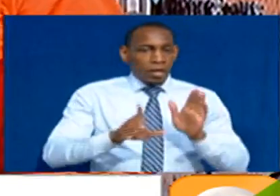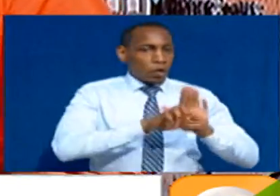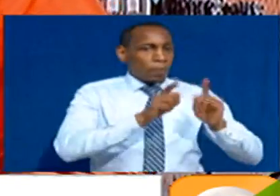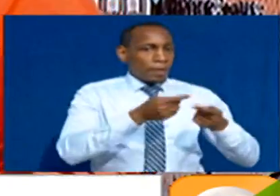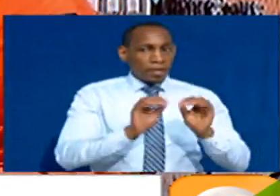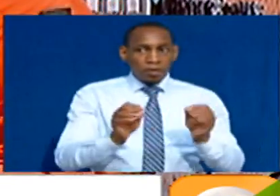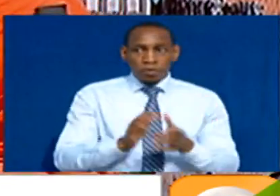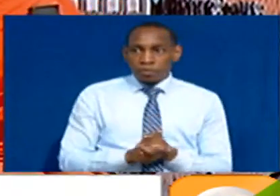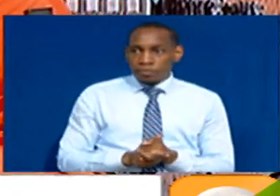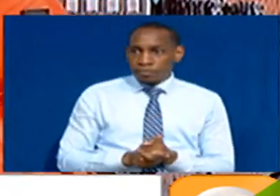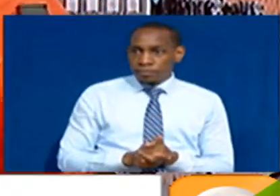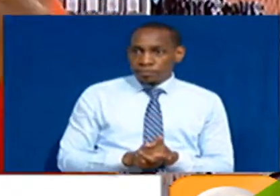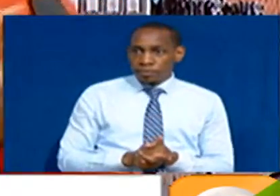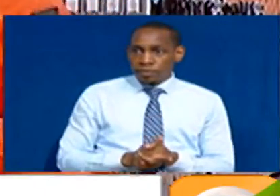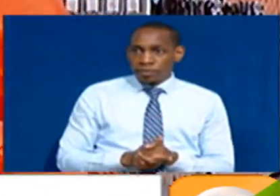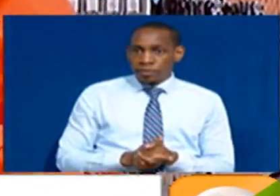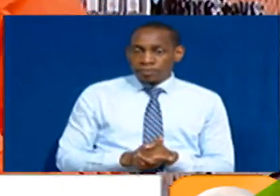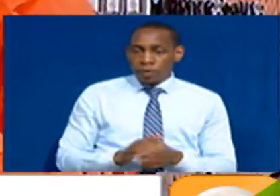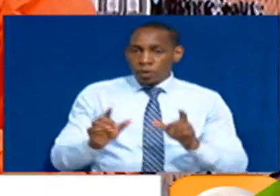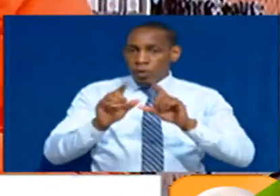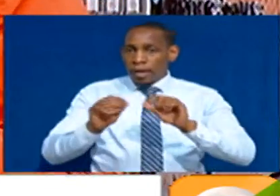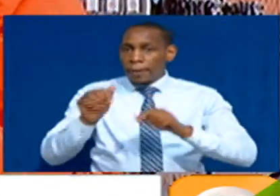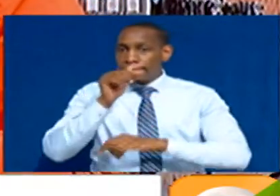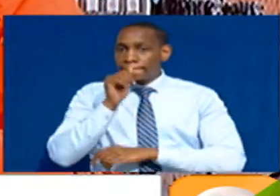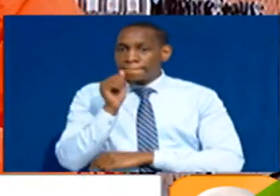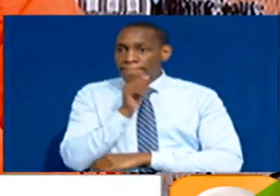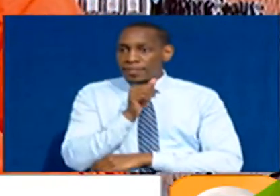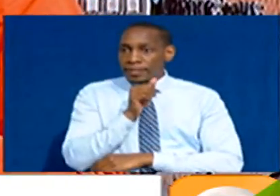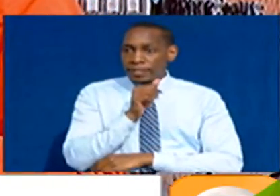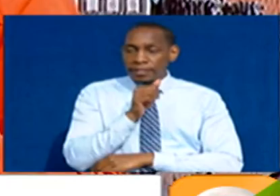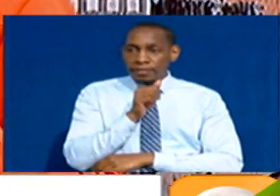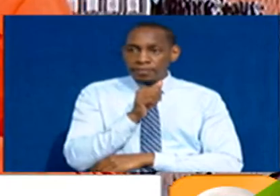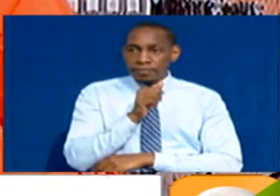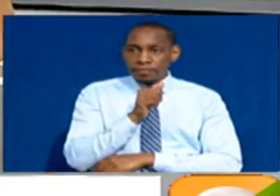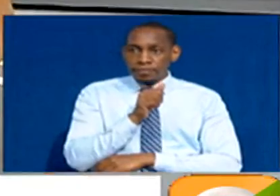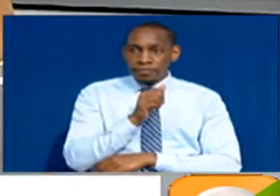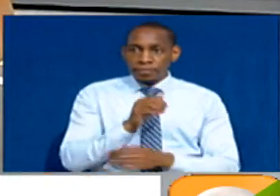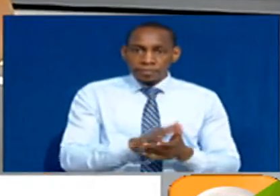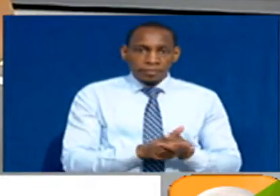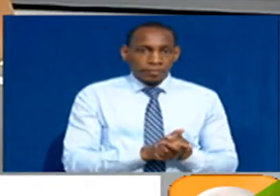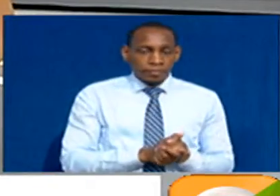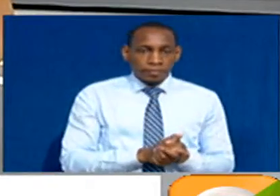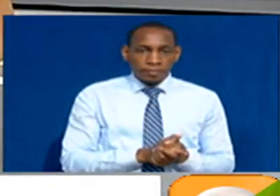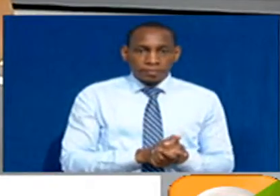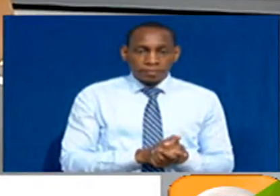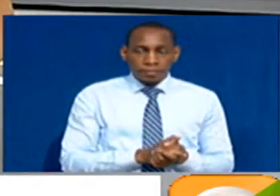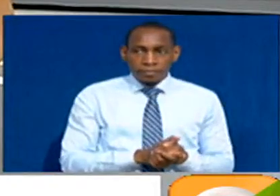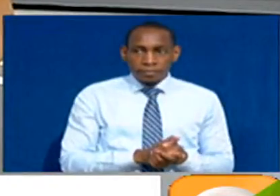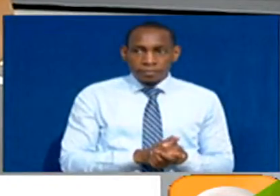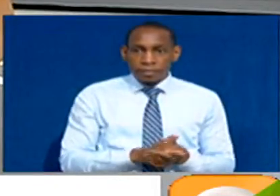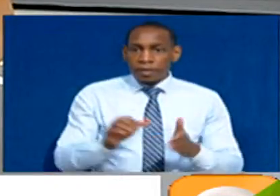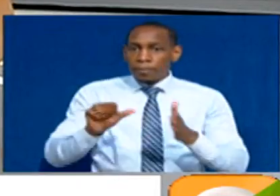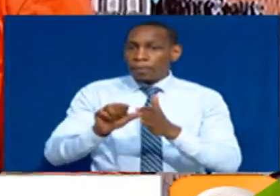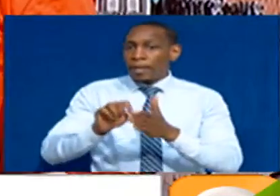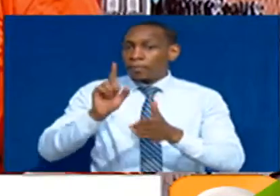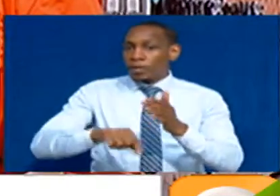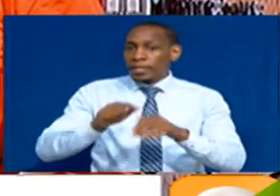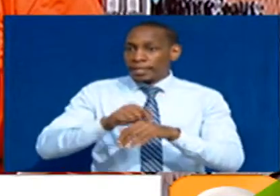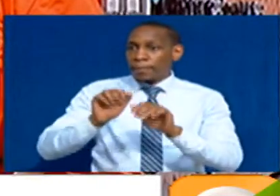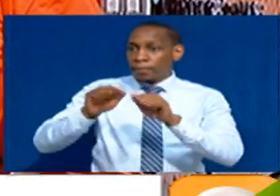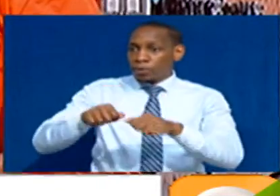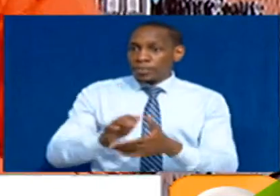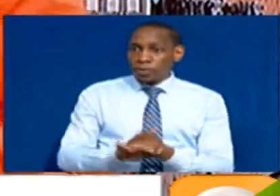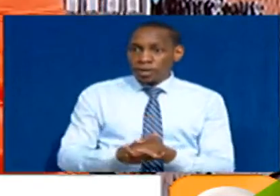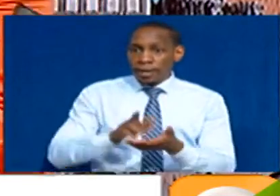that. I heard about the secrecy, you know, I mean. And complexity. And the complexity. So what? If I can